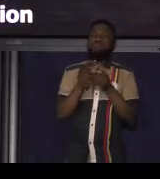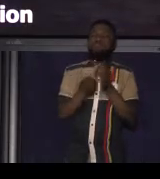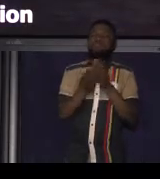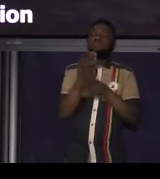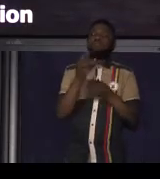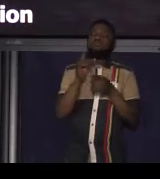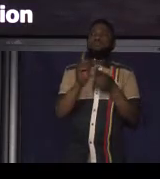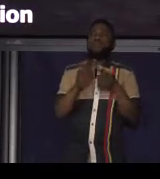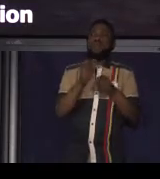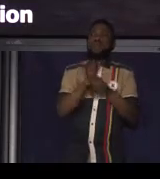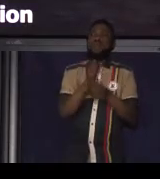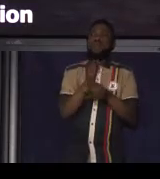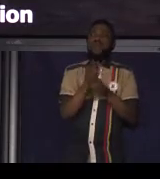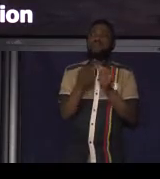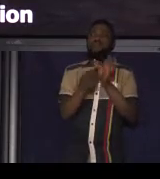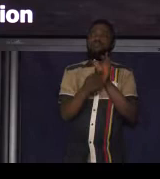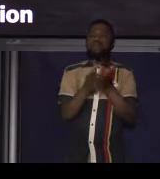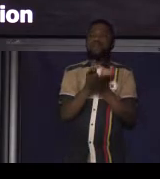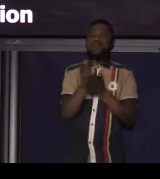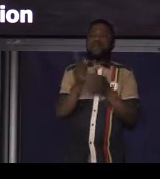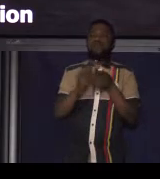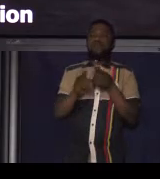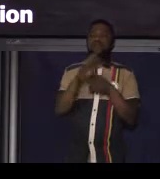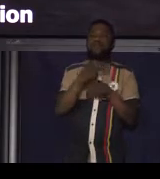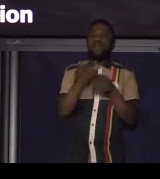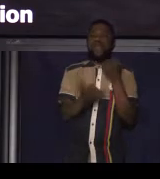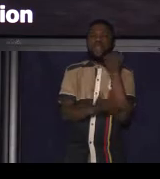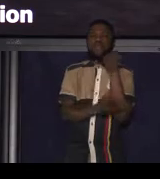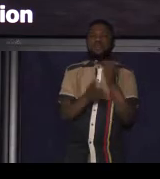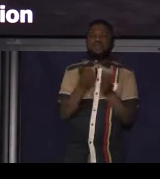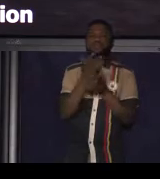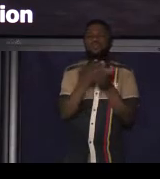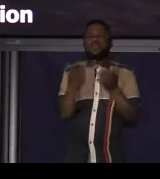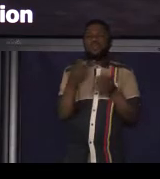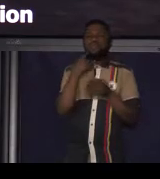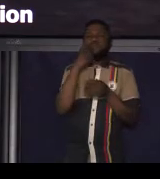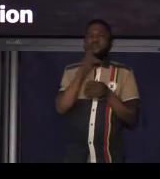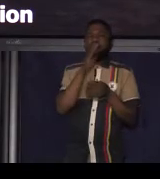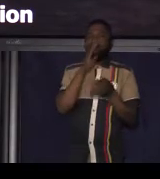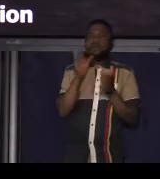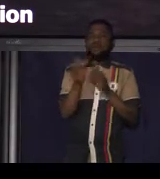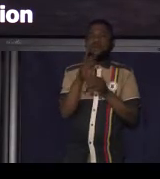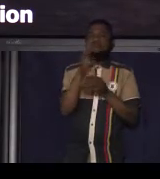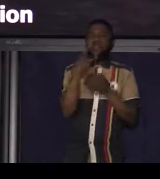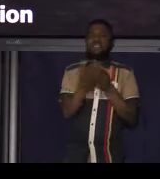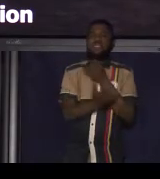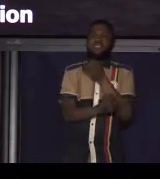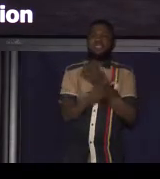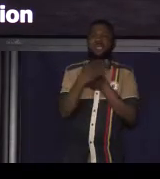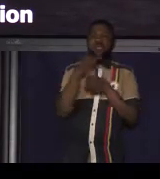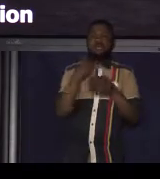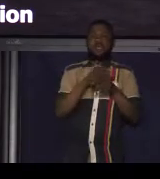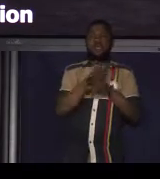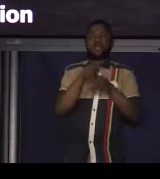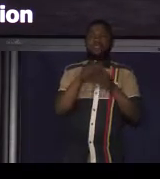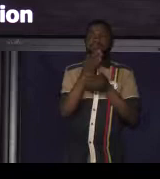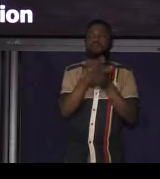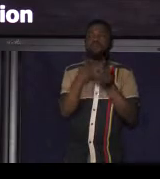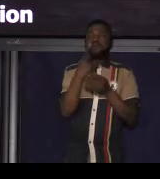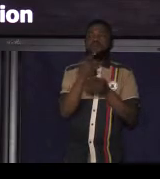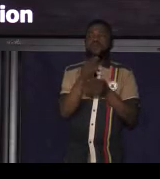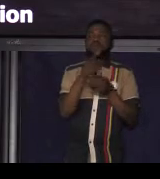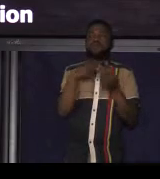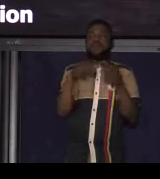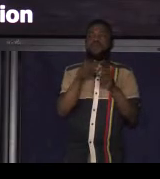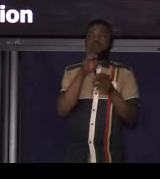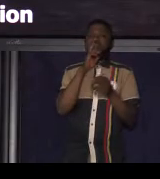work, love your country, and show loyalty to the country, certain values must be promoted by the citizens of a nation. And